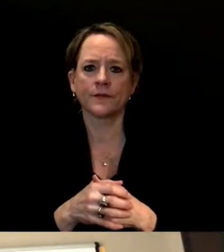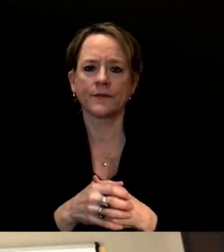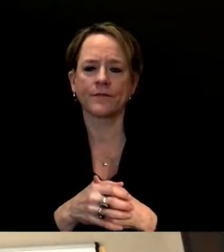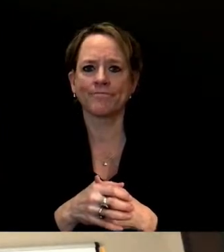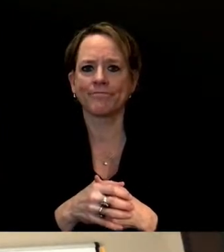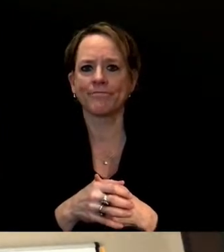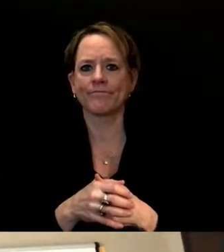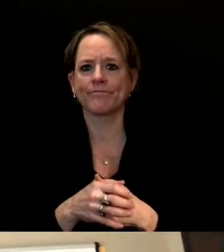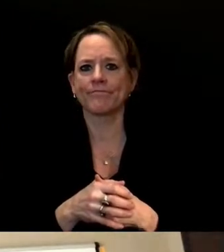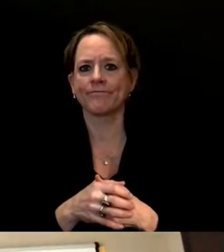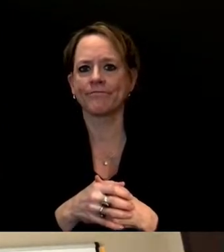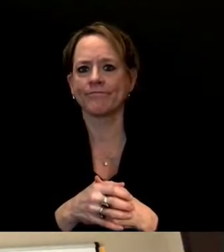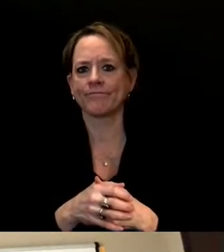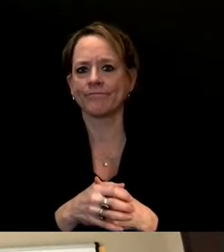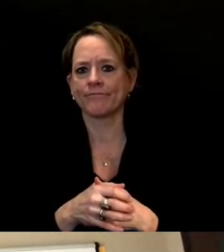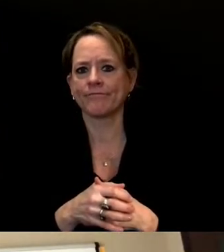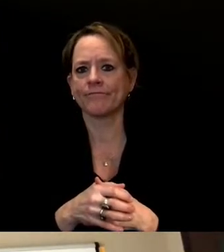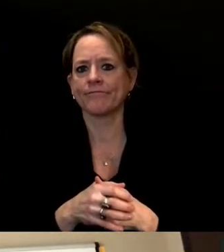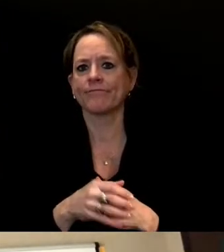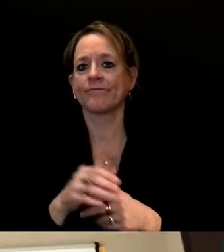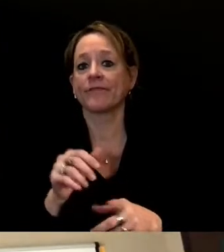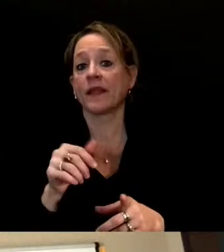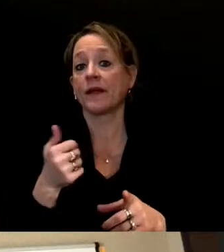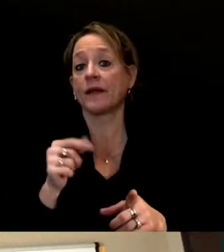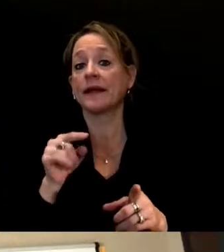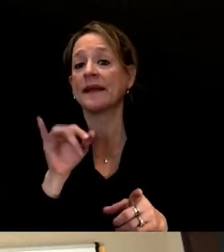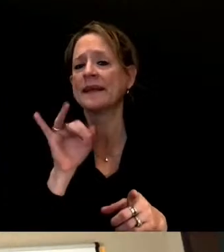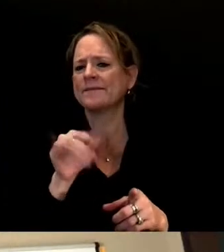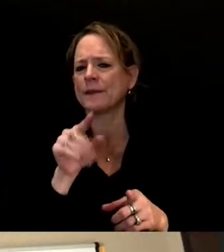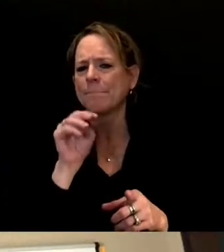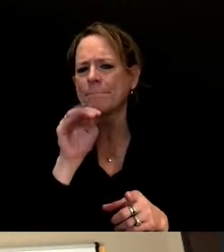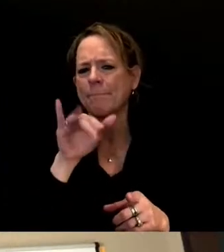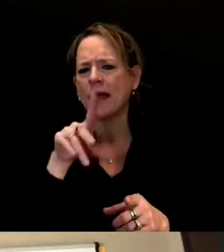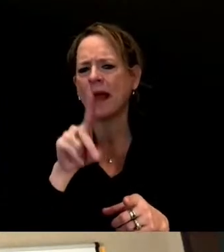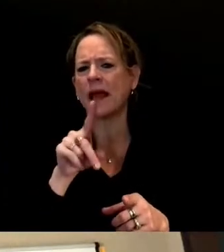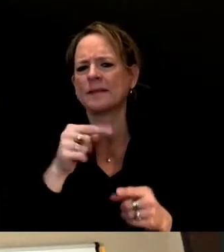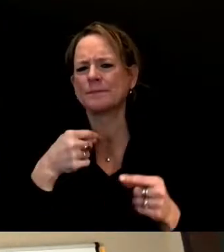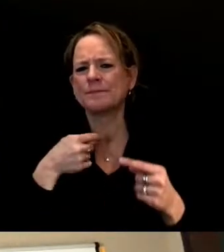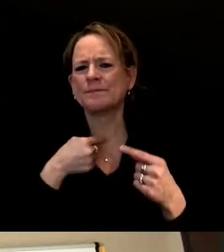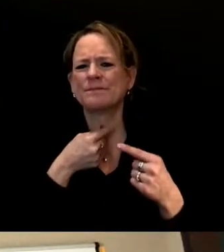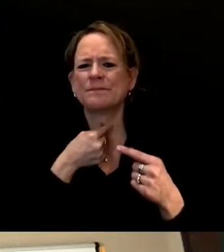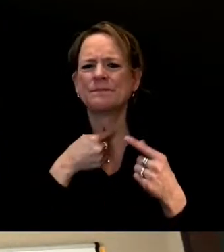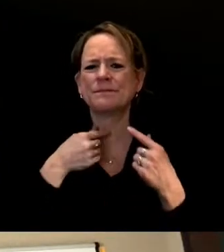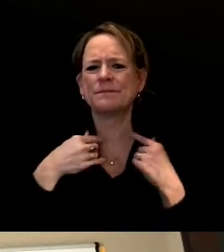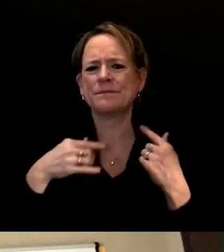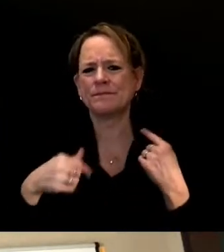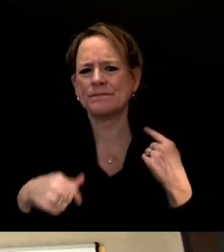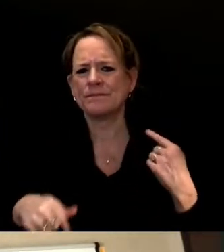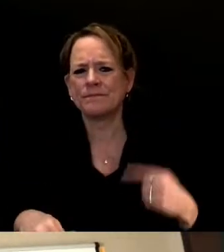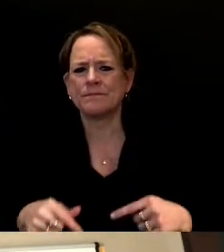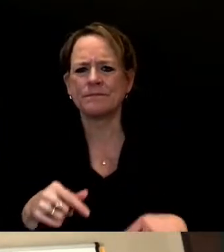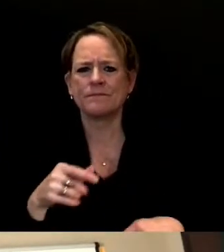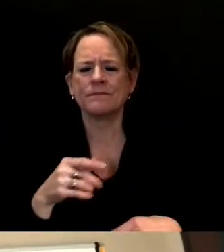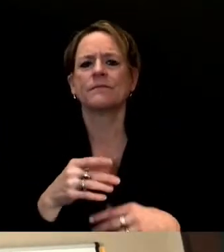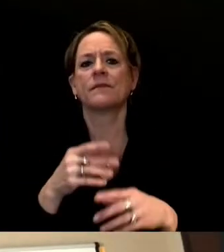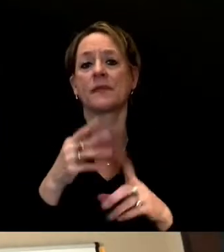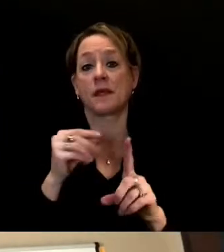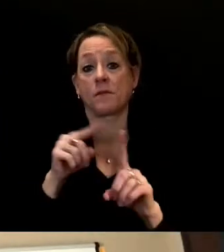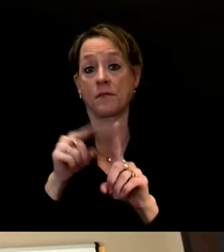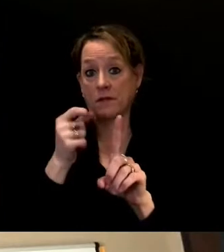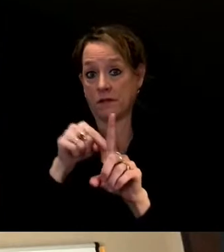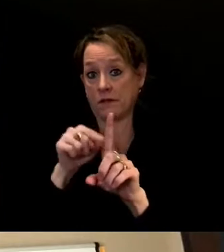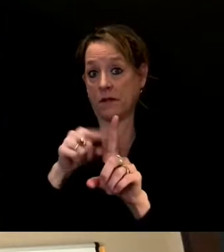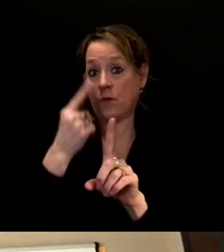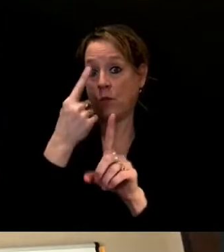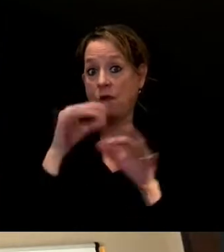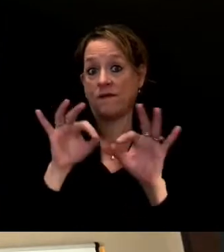mild symptoms and one member of a household has confirmed COVID, it's pretty highly likely